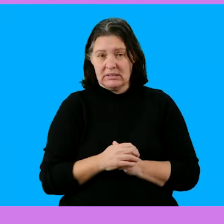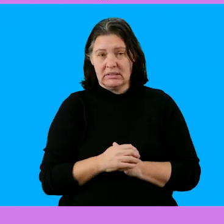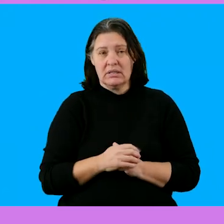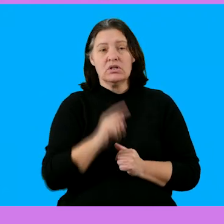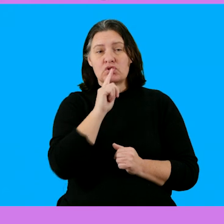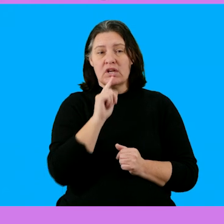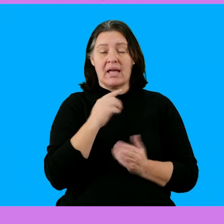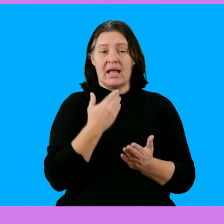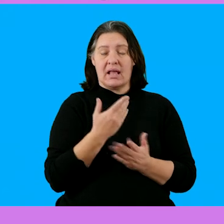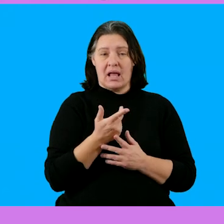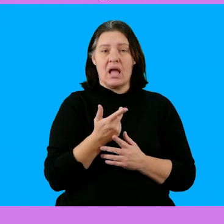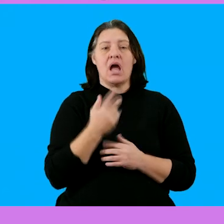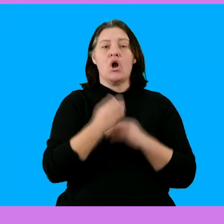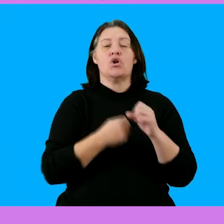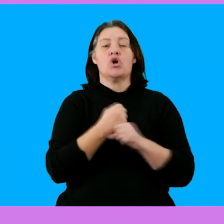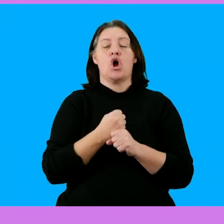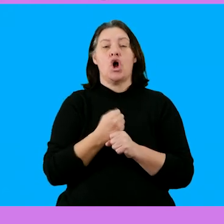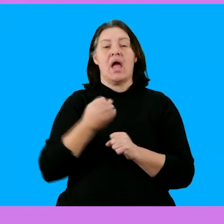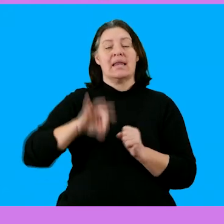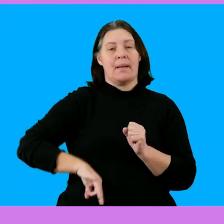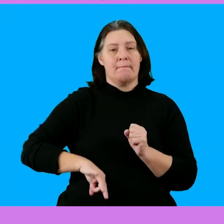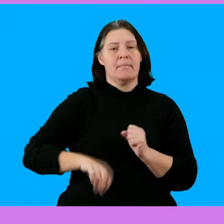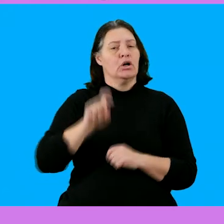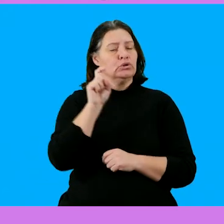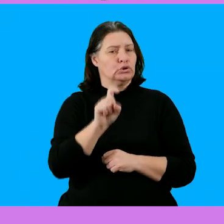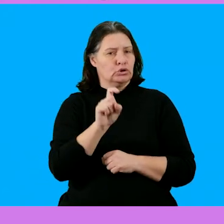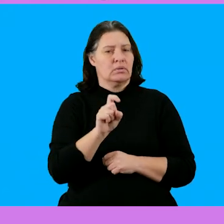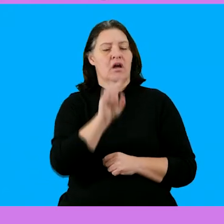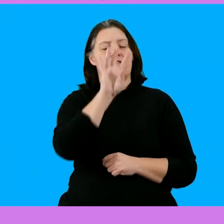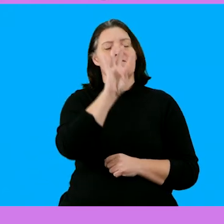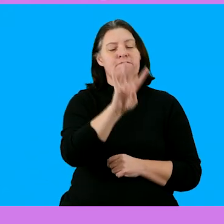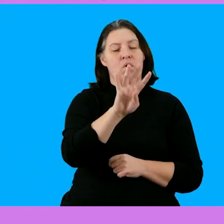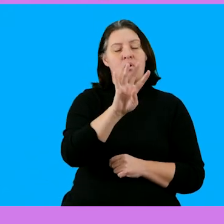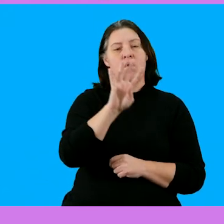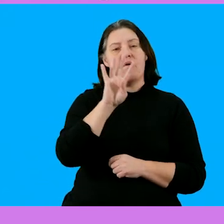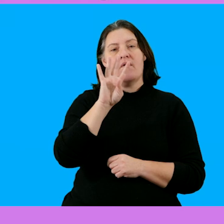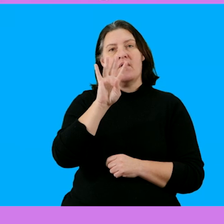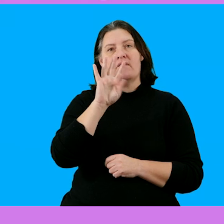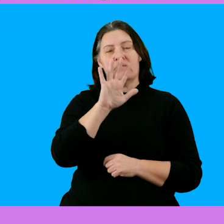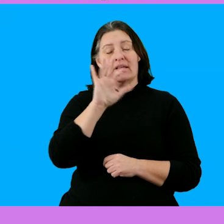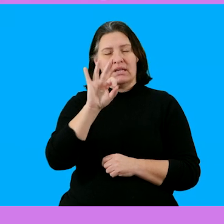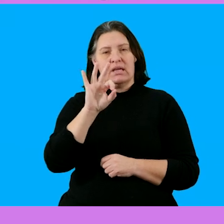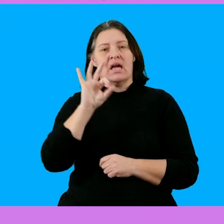do? She claims that the annual taxable income should be